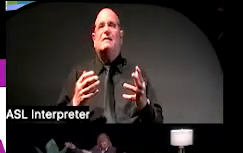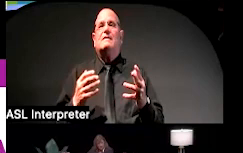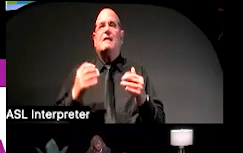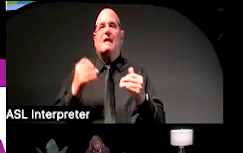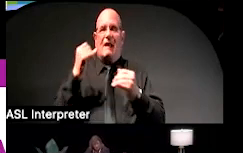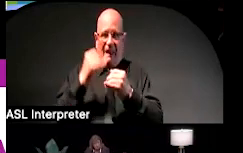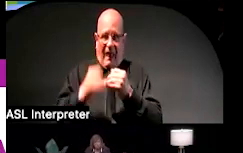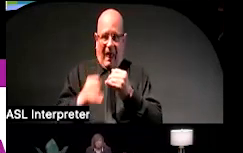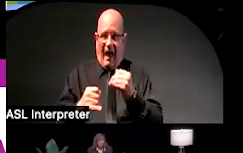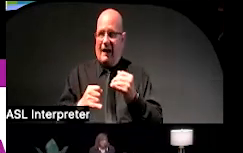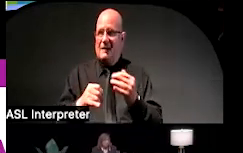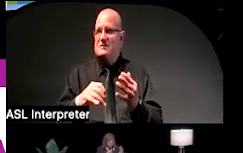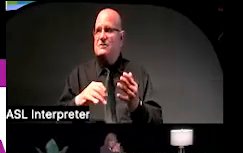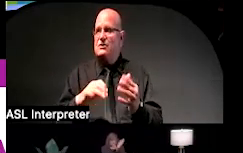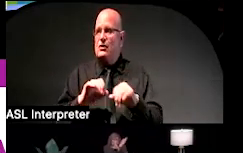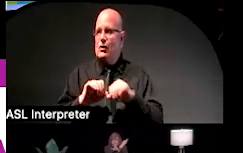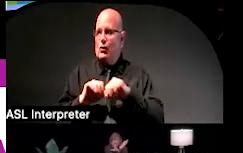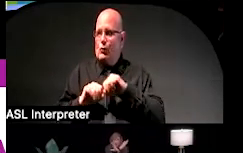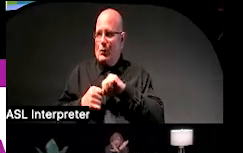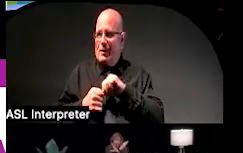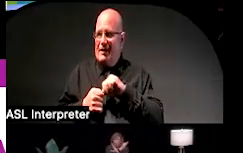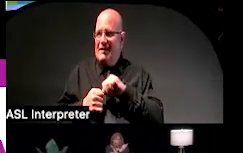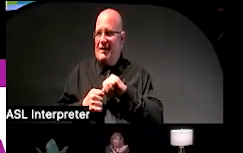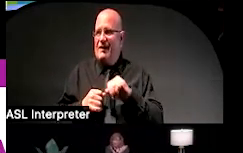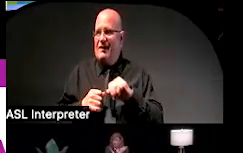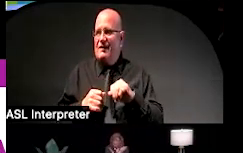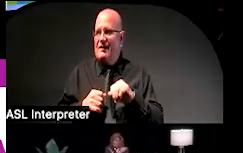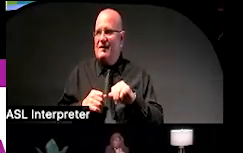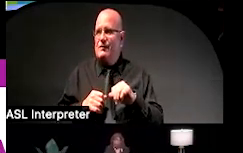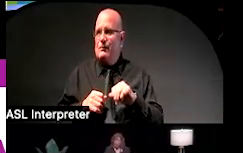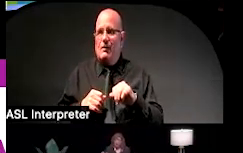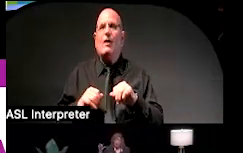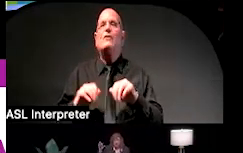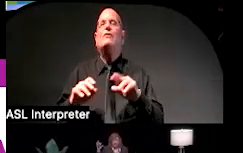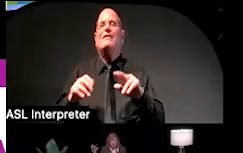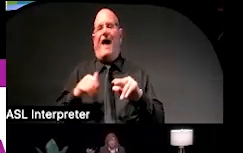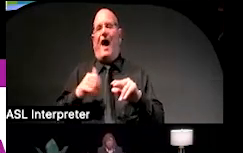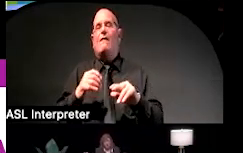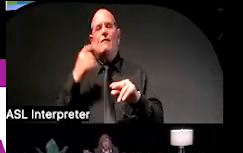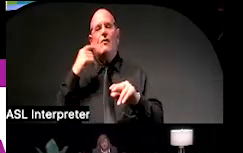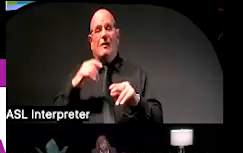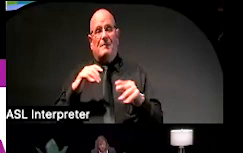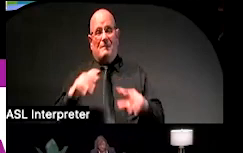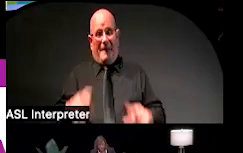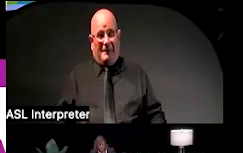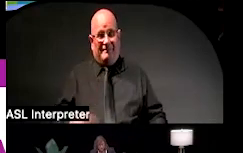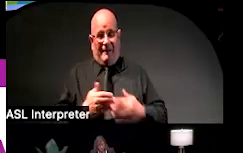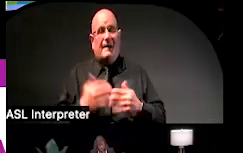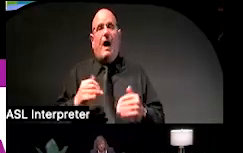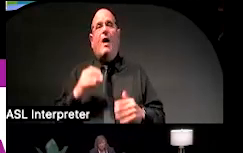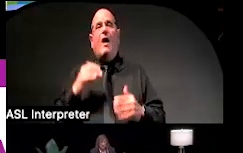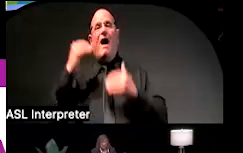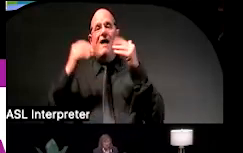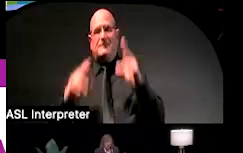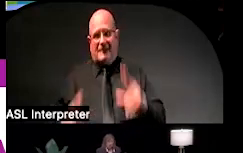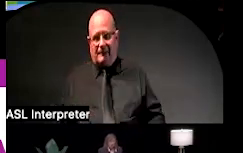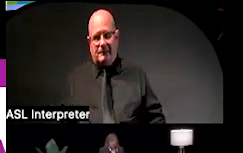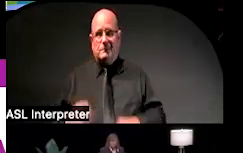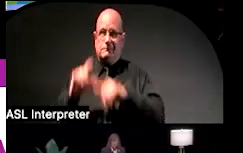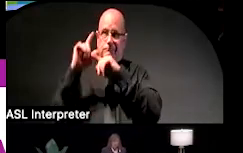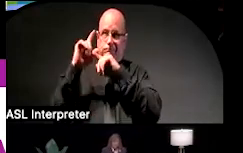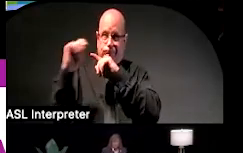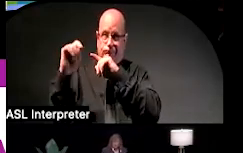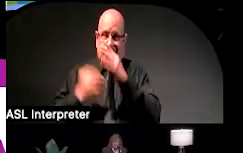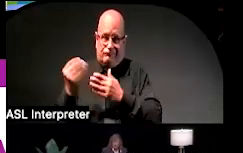other end. This is now crossing. We are going to have more elders than we have